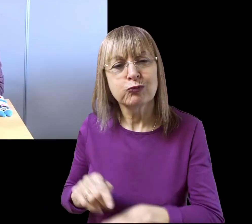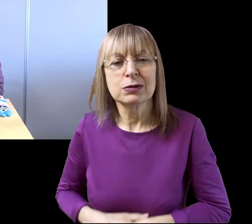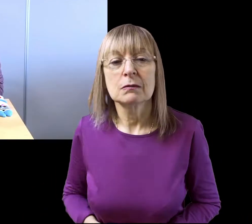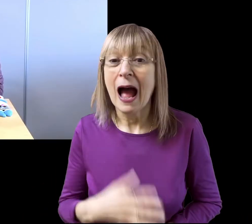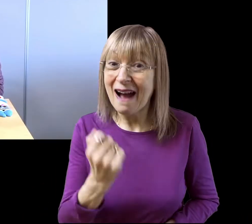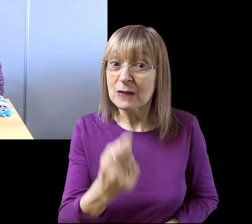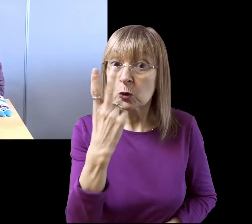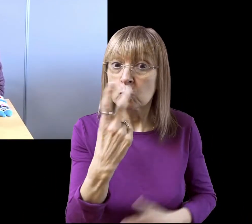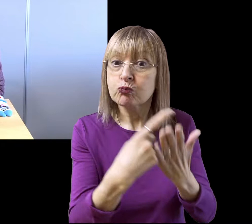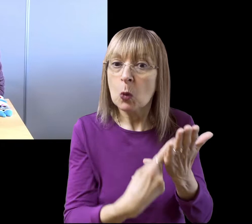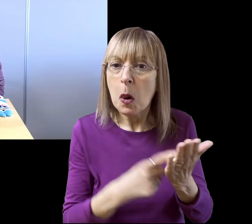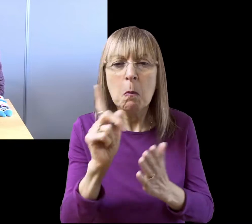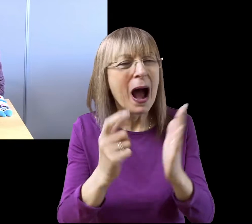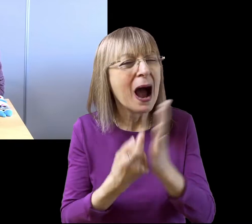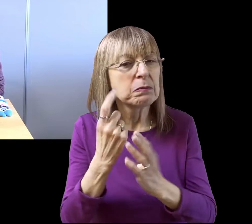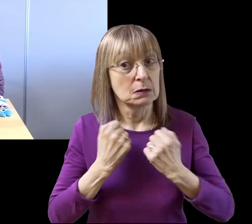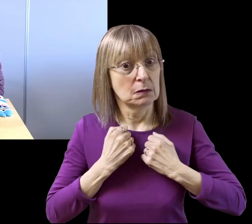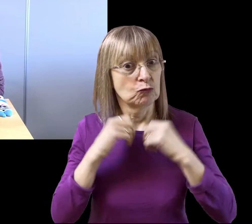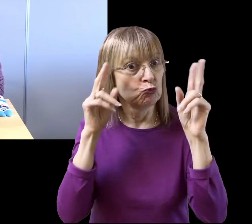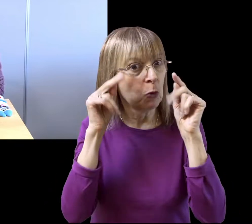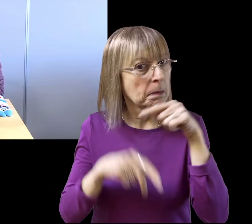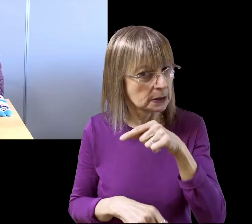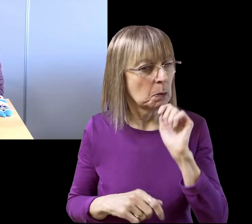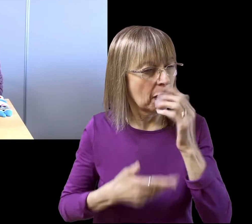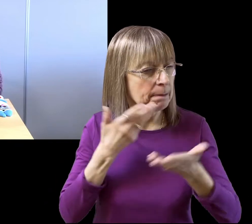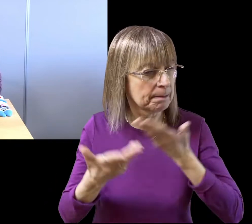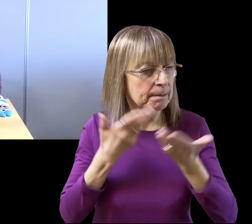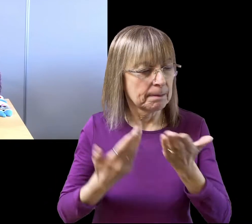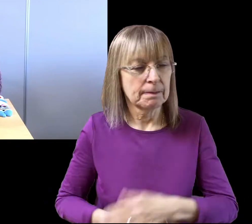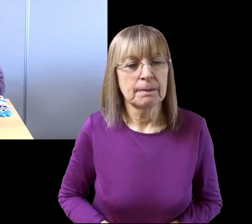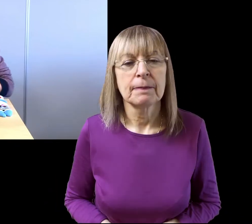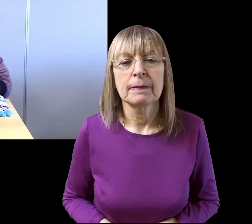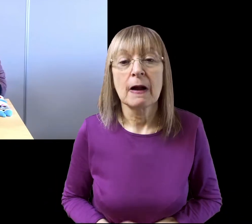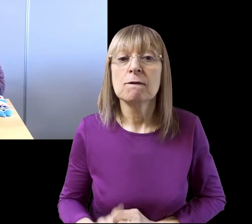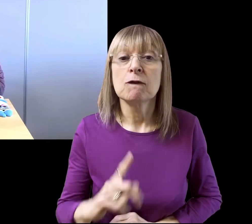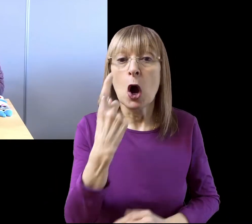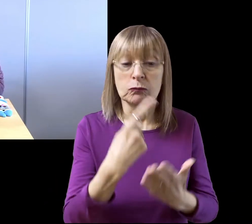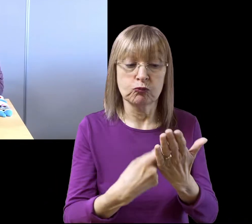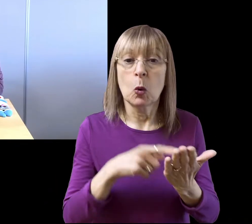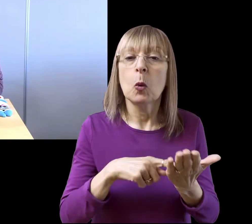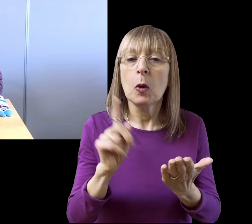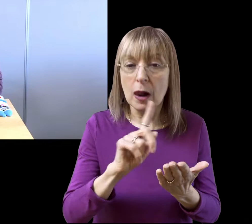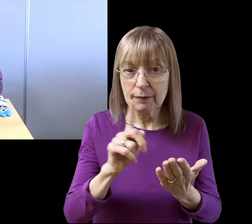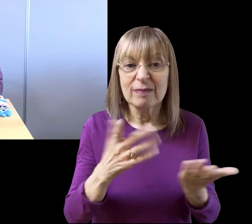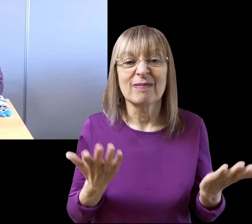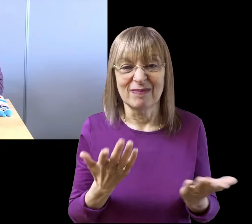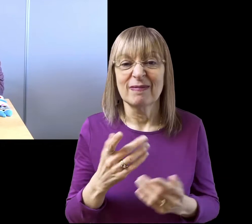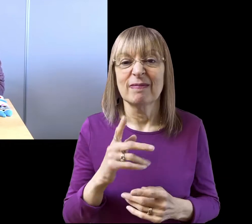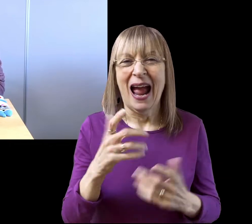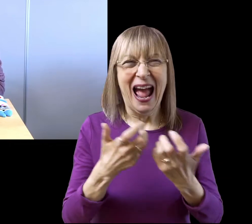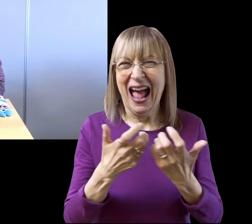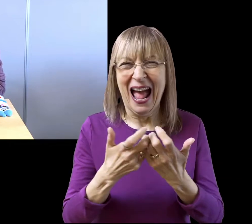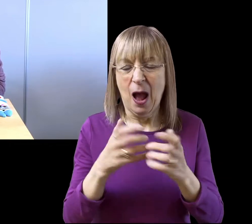only two rules for what happens with our rabbits. So the first rule is